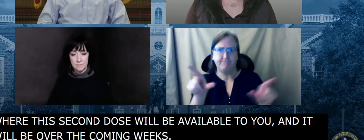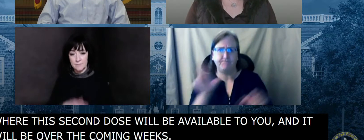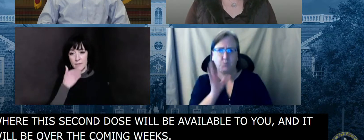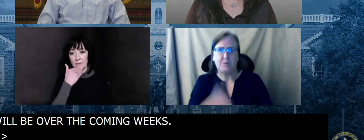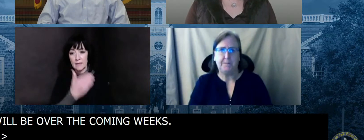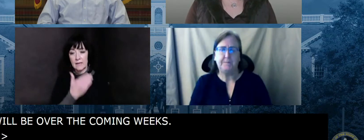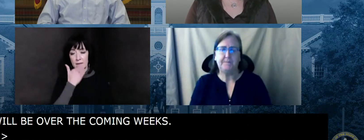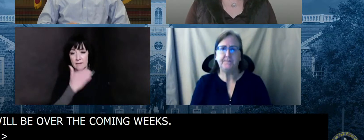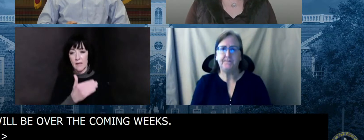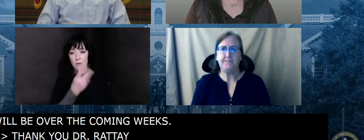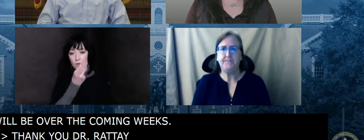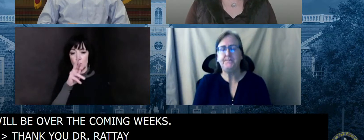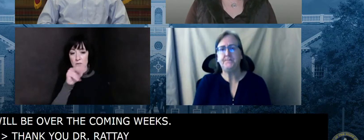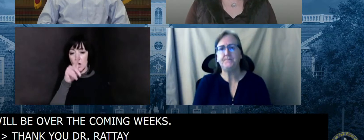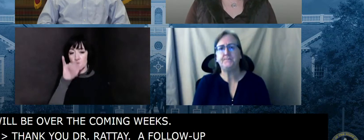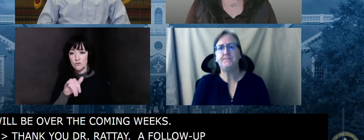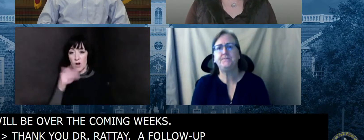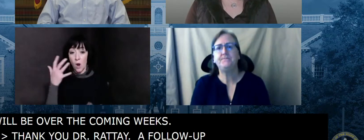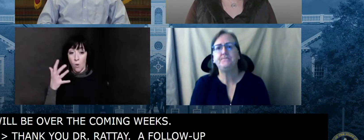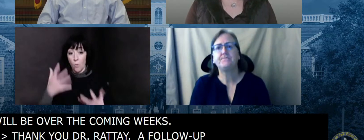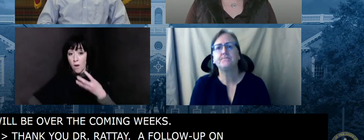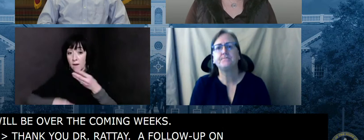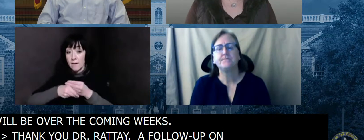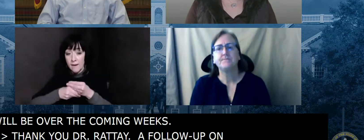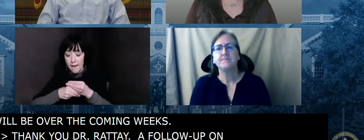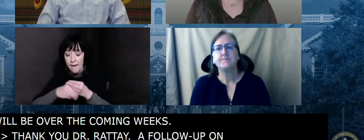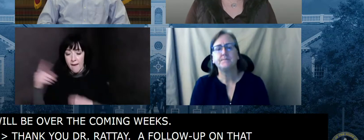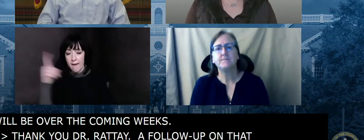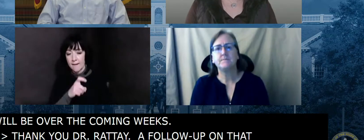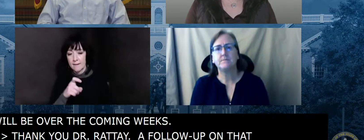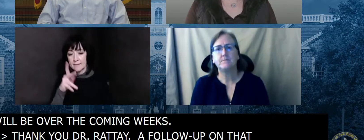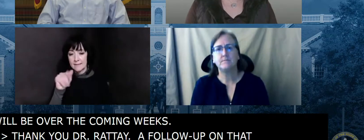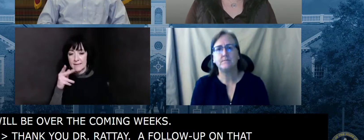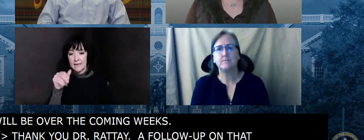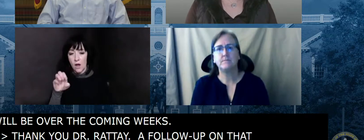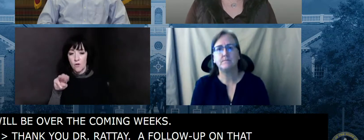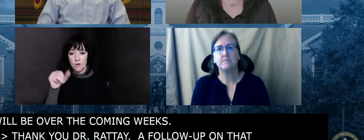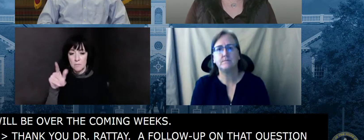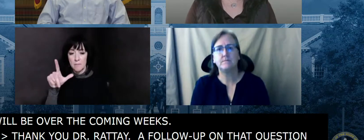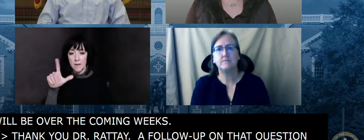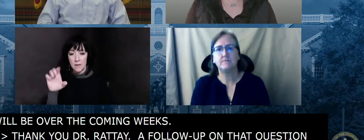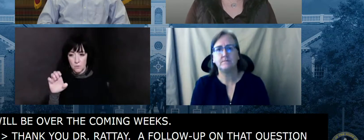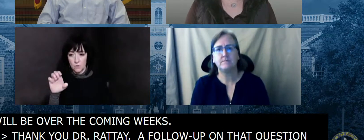And a follow-up on that question from Catherine Maple in the